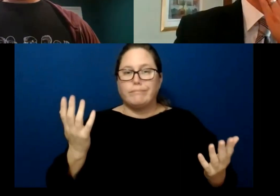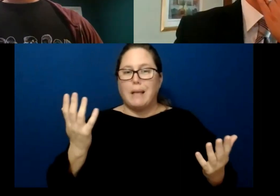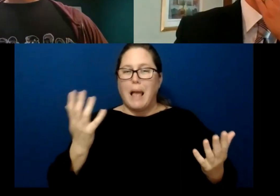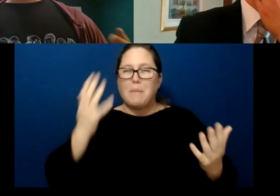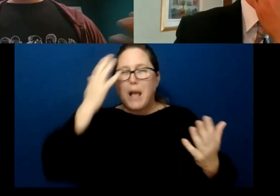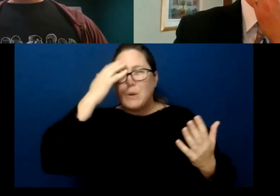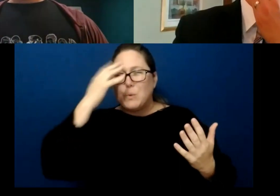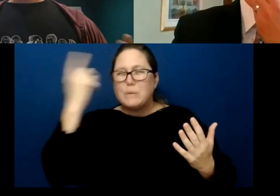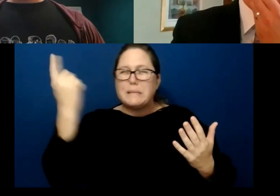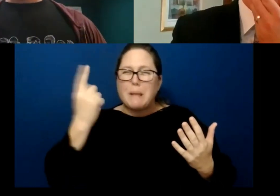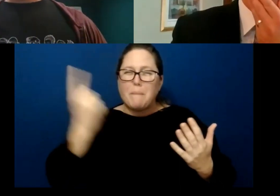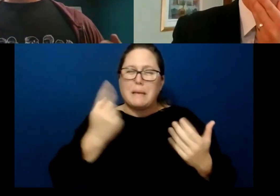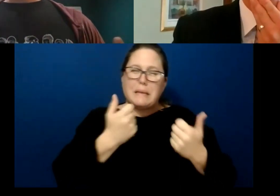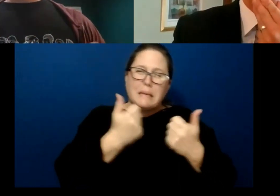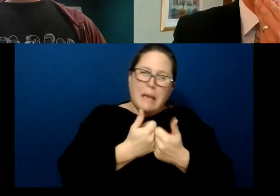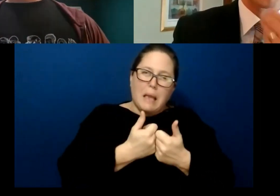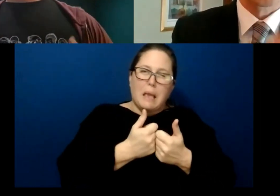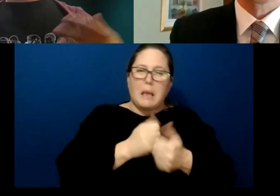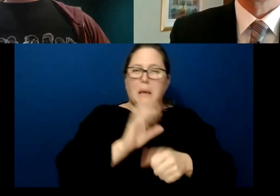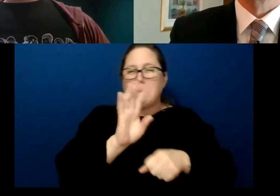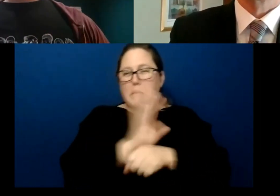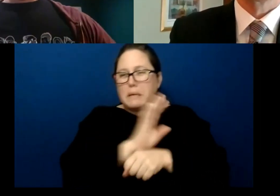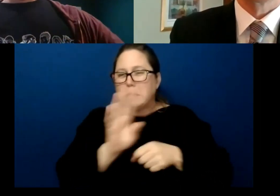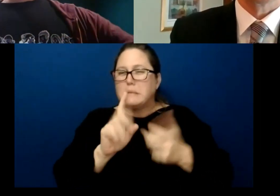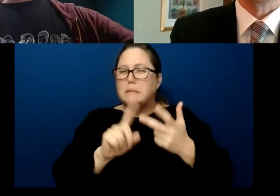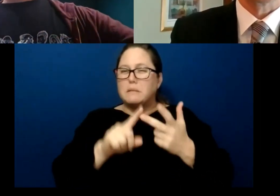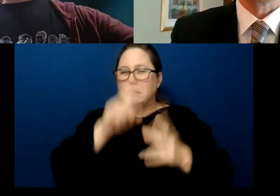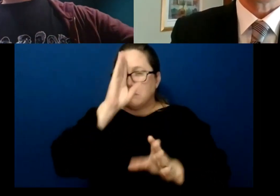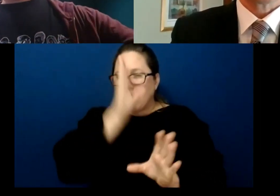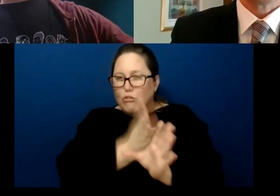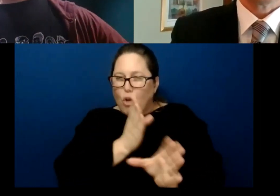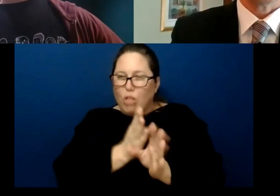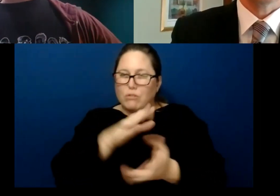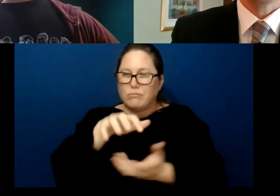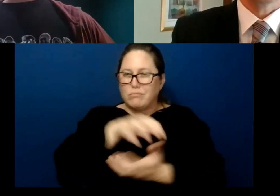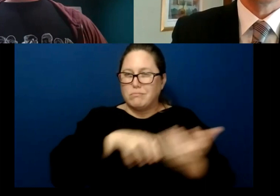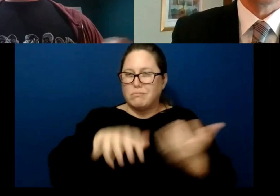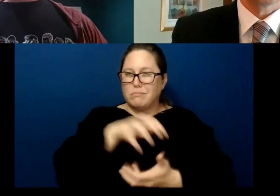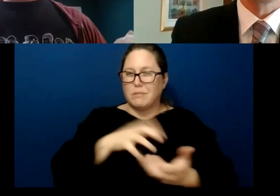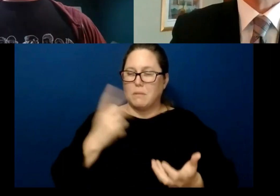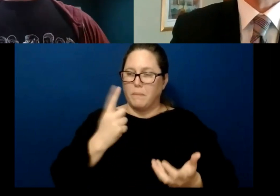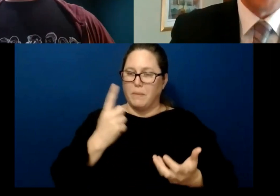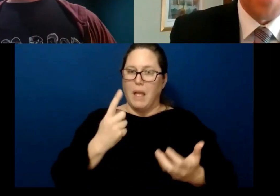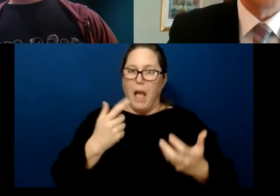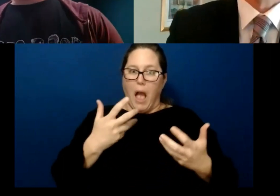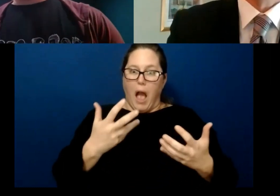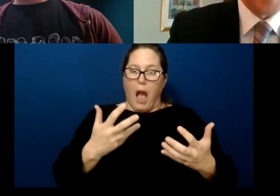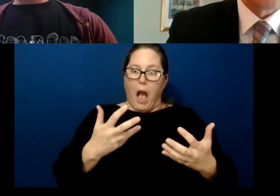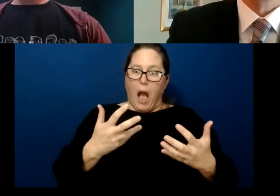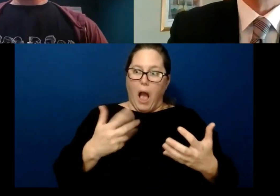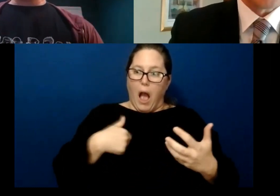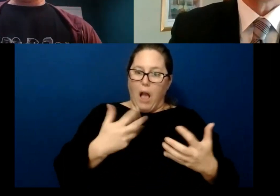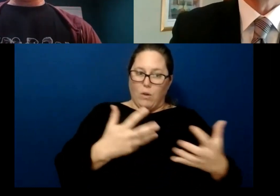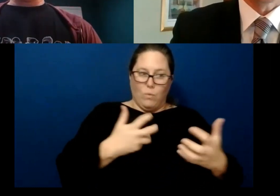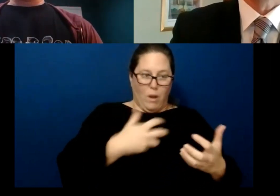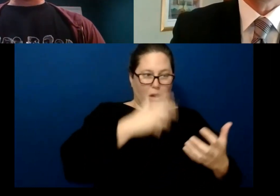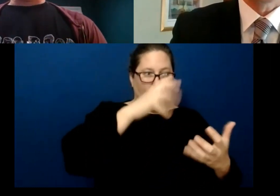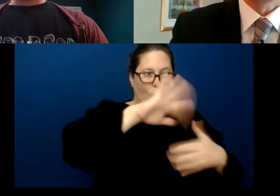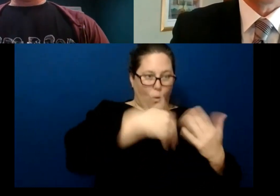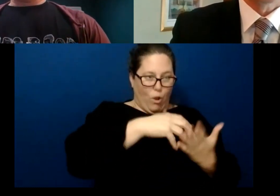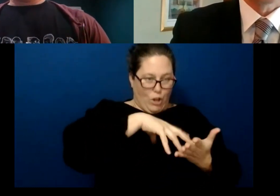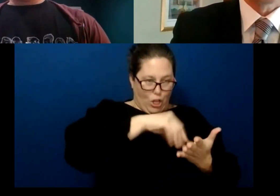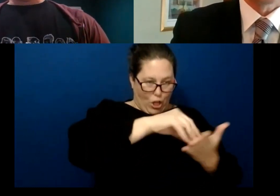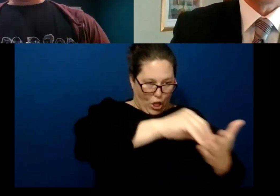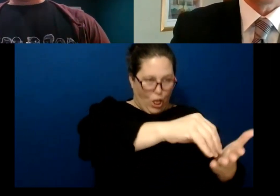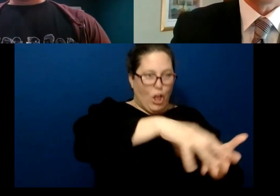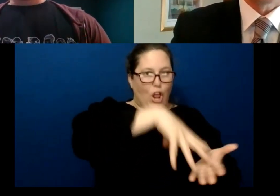some way and understanding how people made decisions and then trying to help other people make better decisions based on that understanding. And I got a